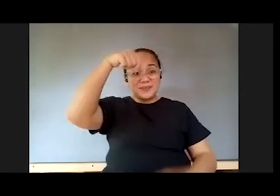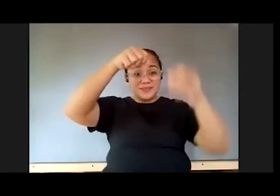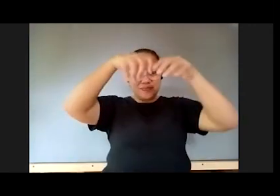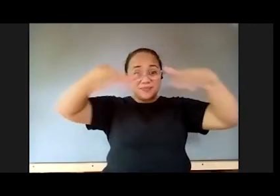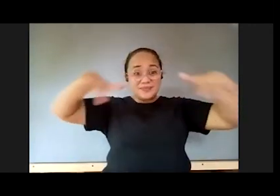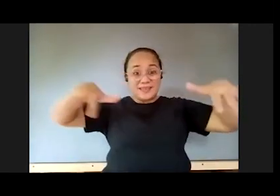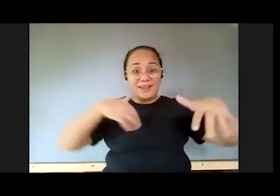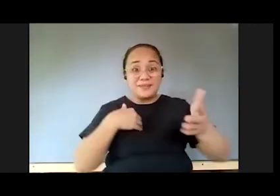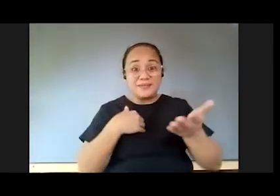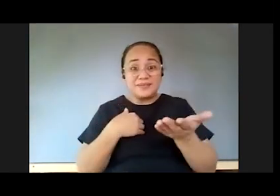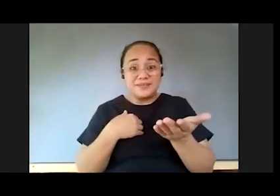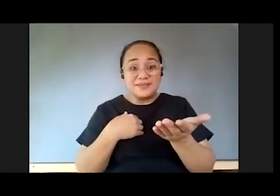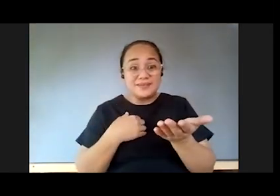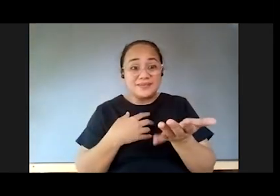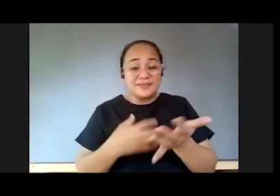Do you remember that?